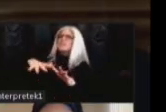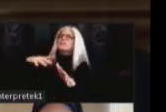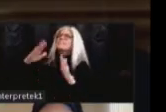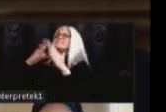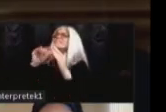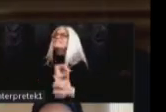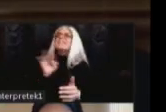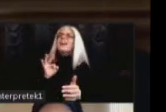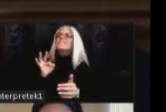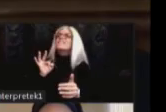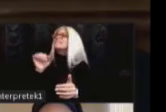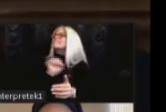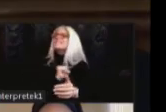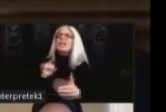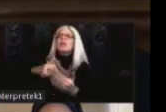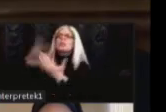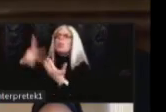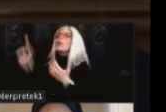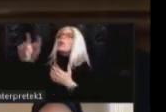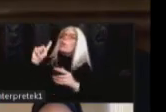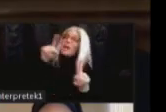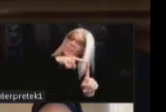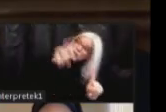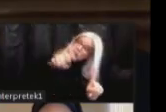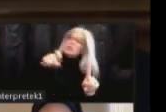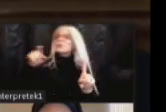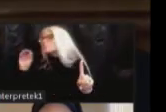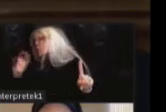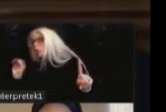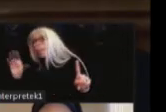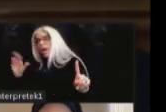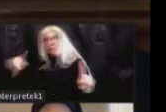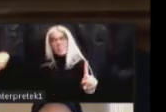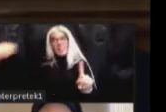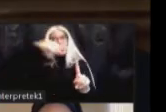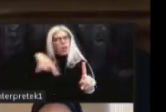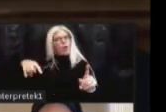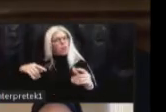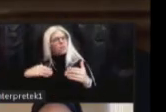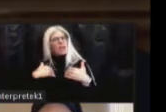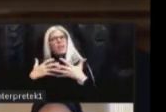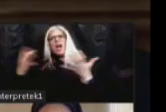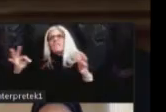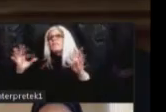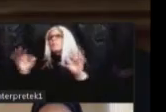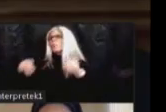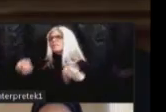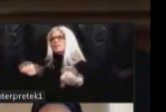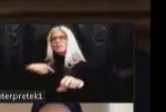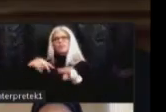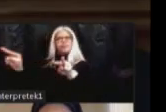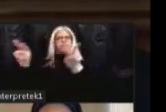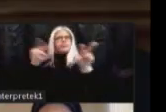programming and where there's not and where there could be. And, there's just a lot of potential. And so I'm very, very excited. So this summer is step